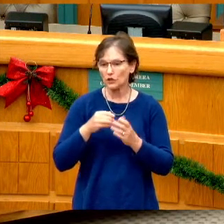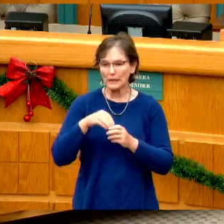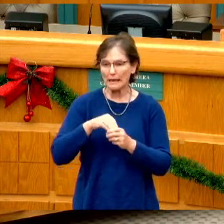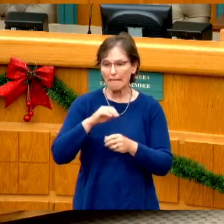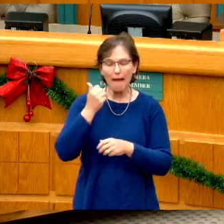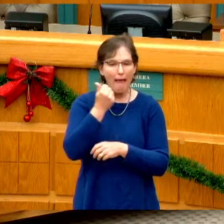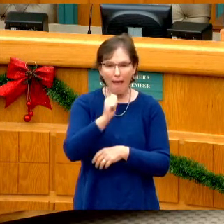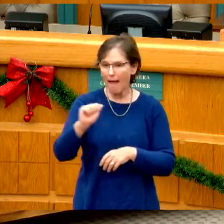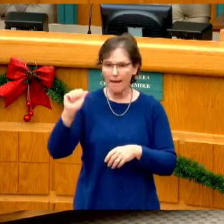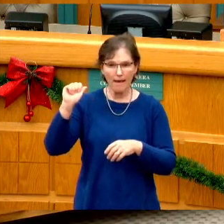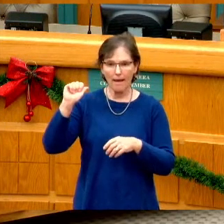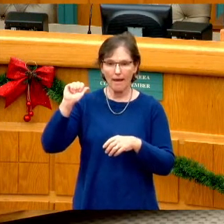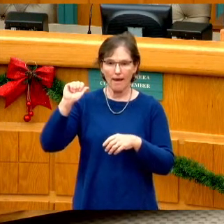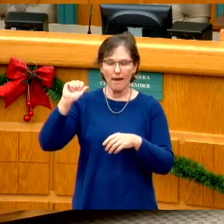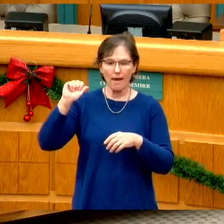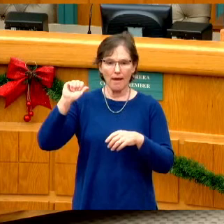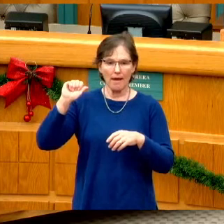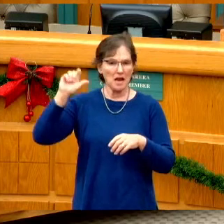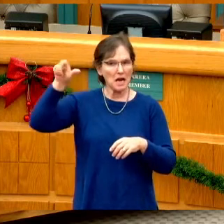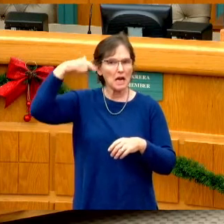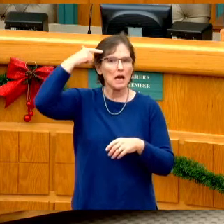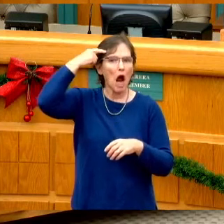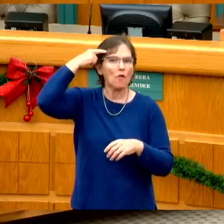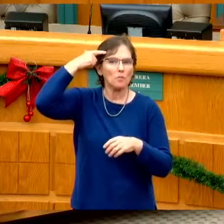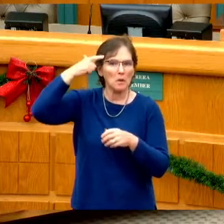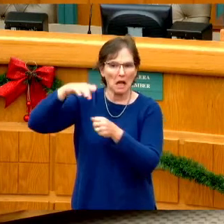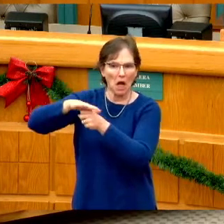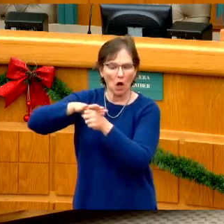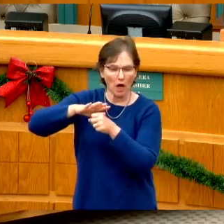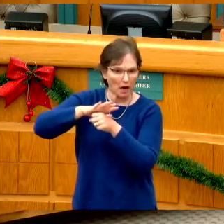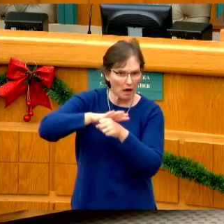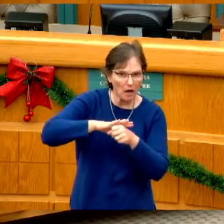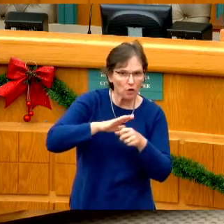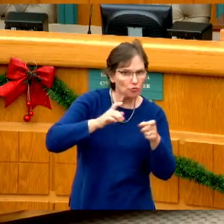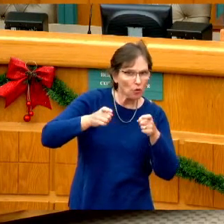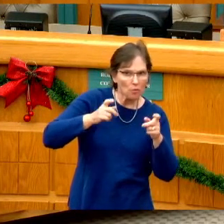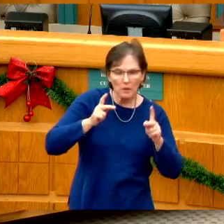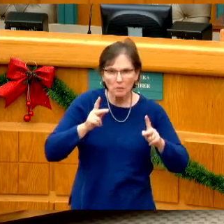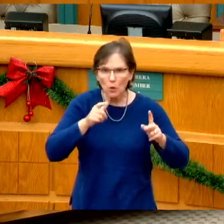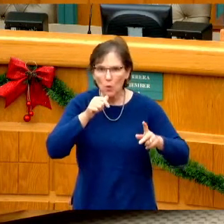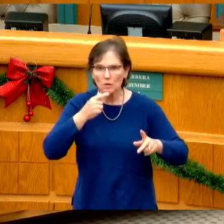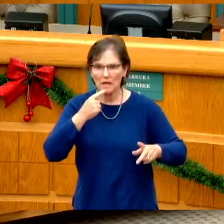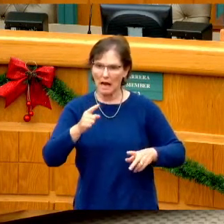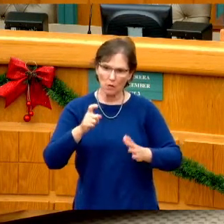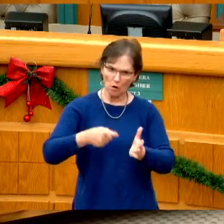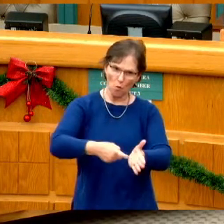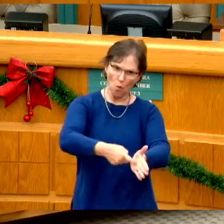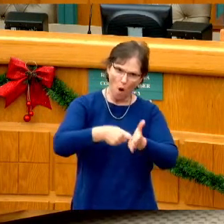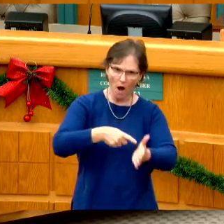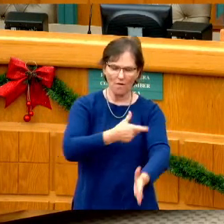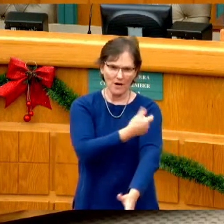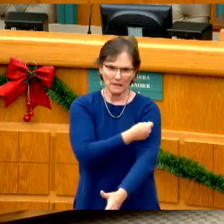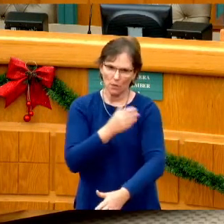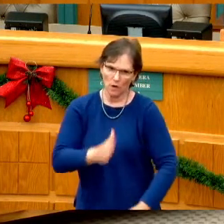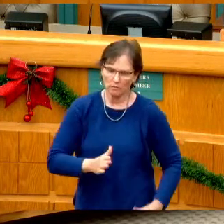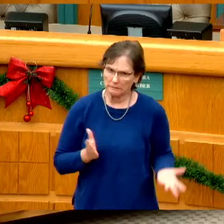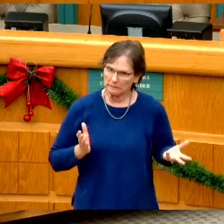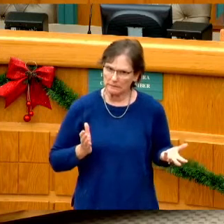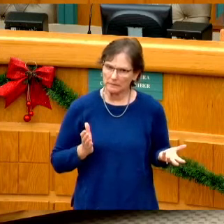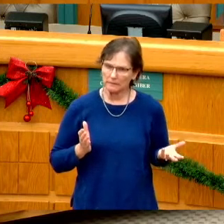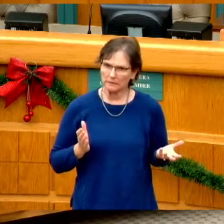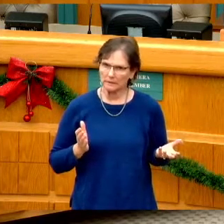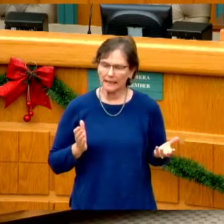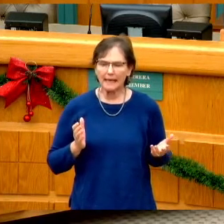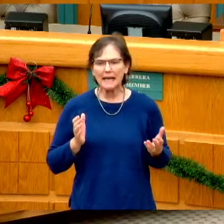of for mandatory requirements of vaccines. But, you know, things change, but I'm